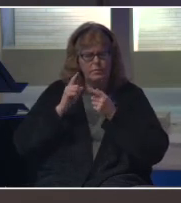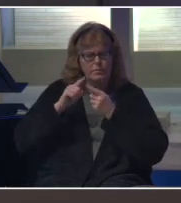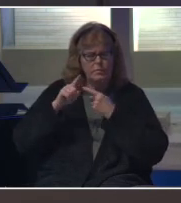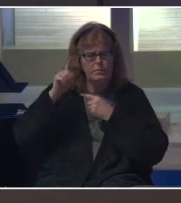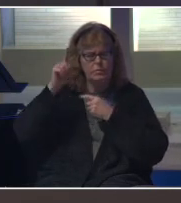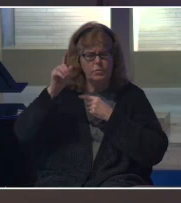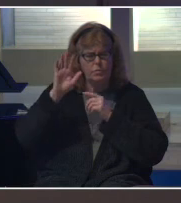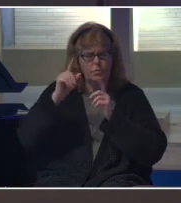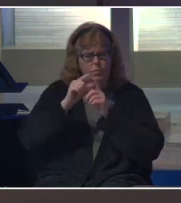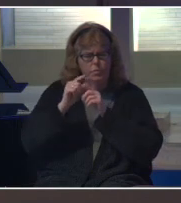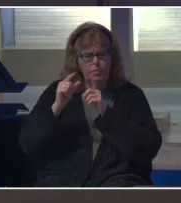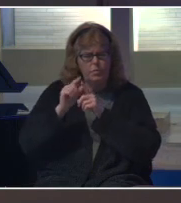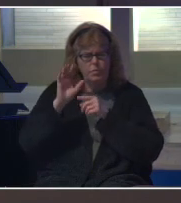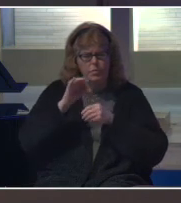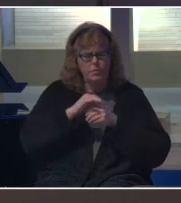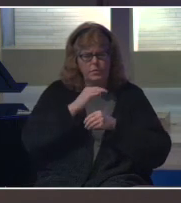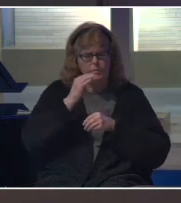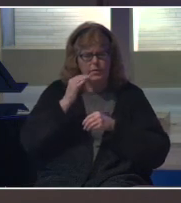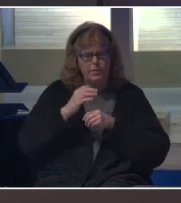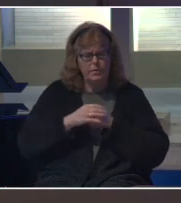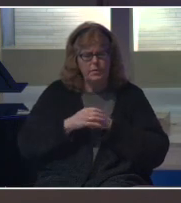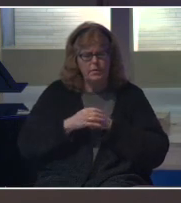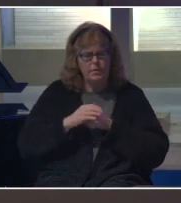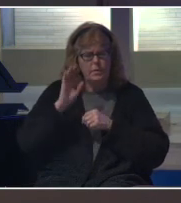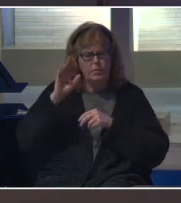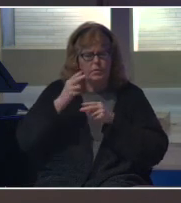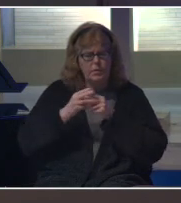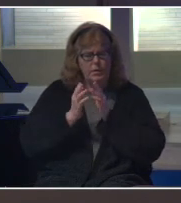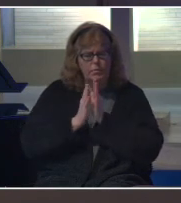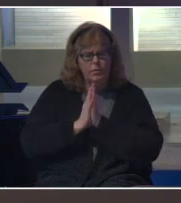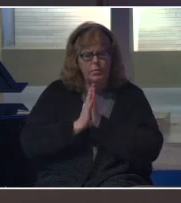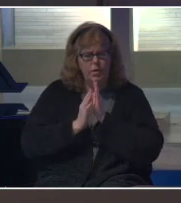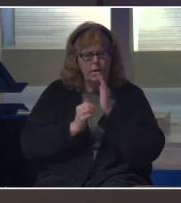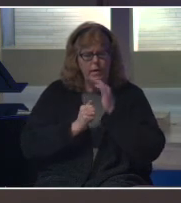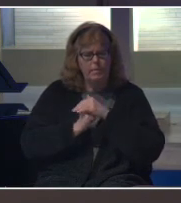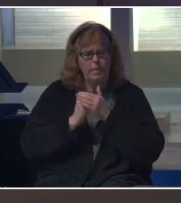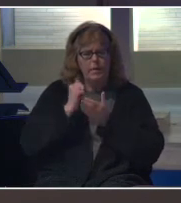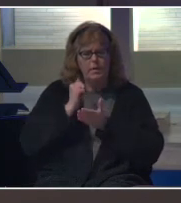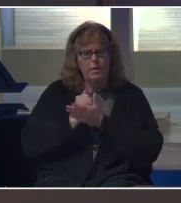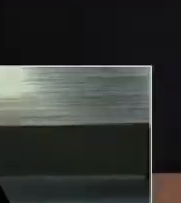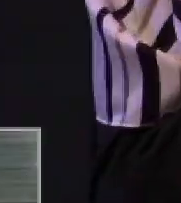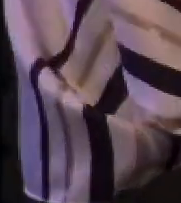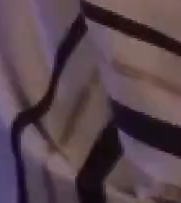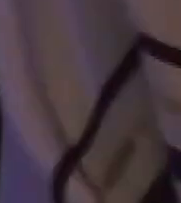you, your word, and your spirit. For it's in your name we pray. Amen.